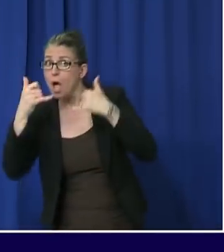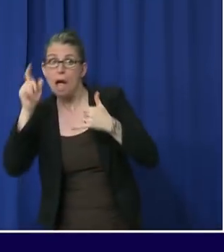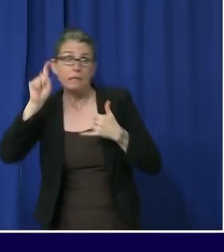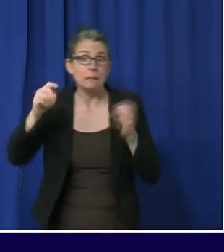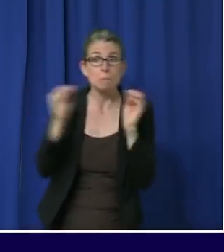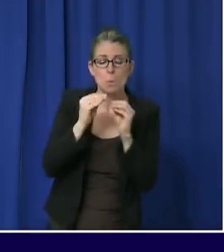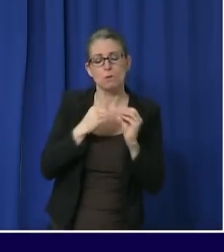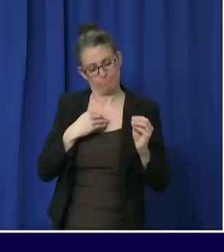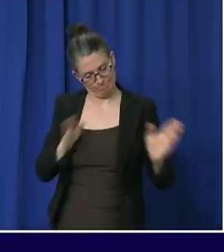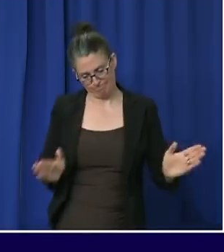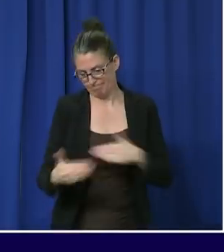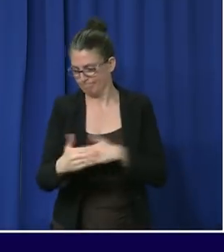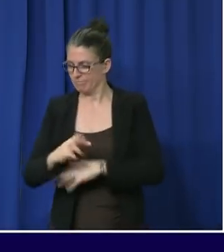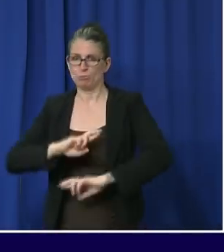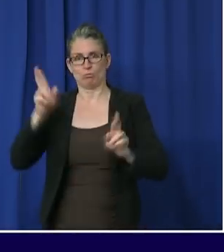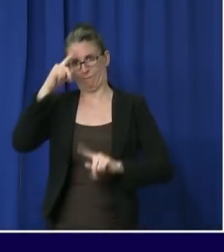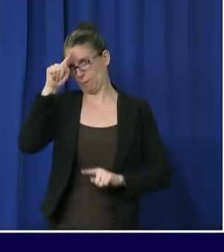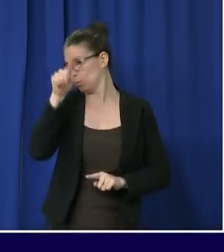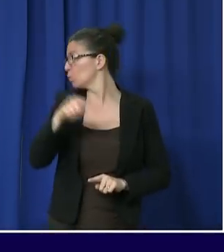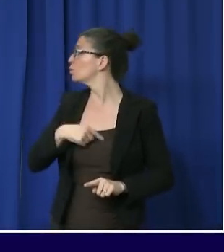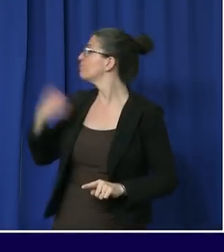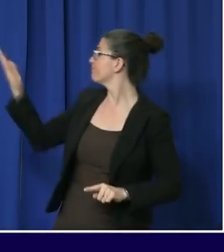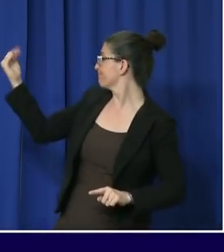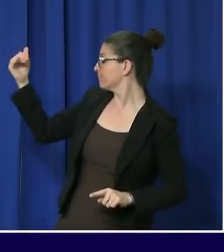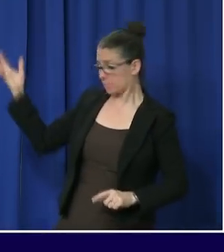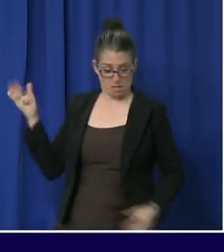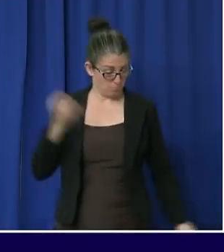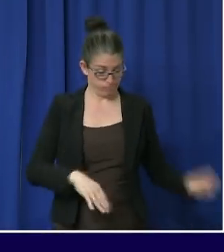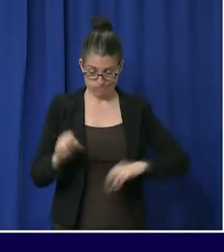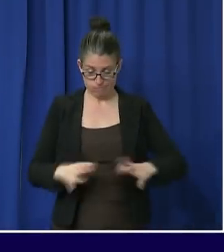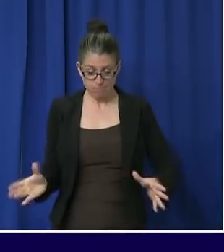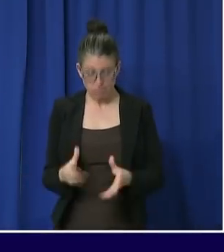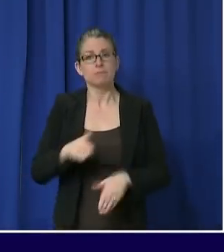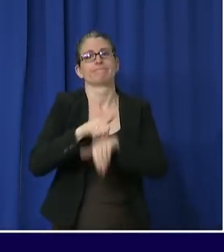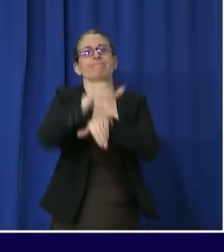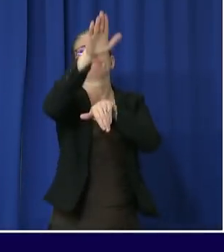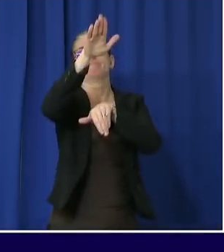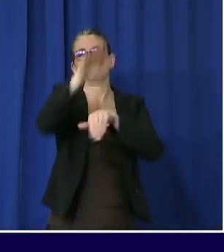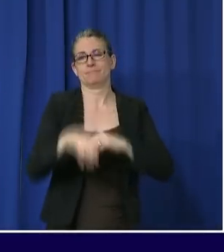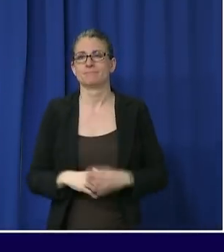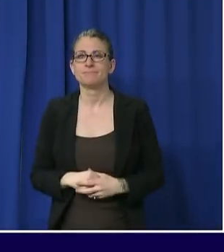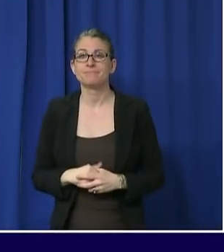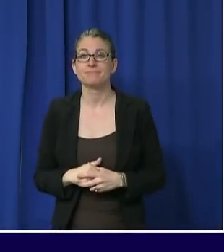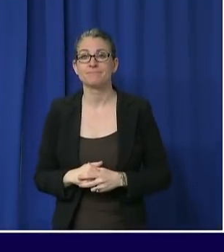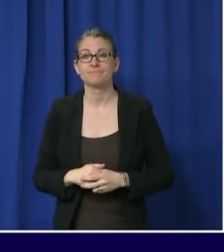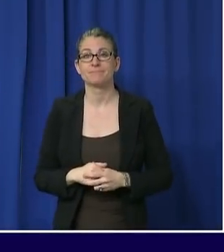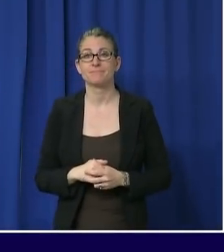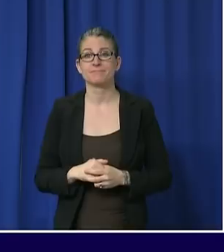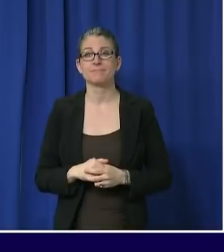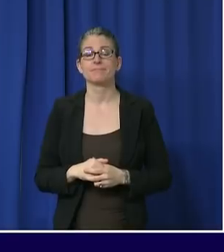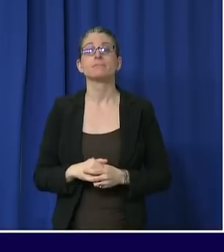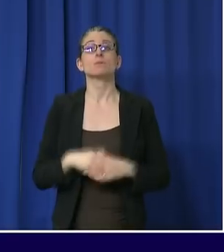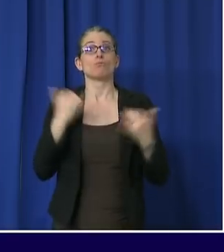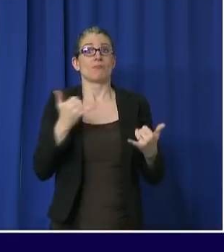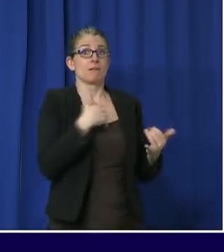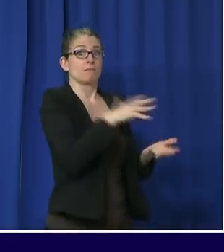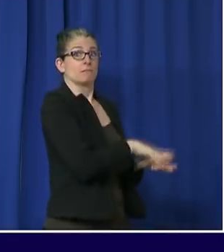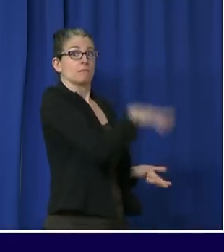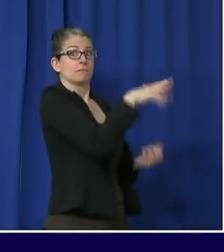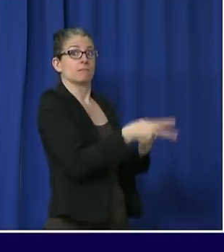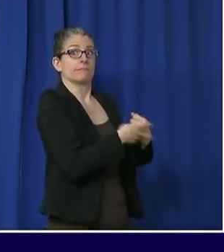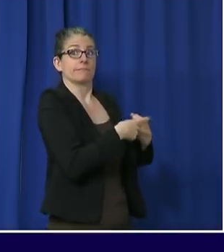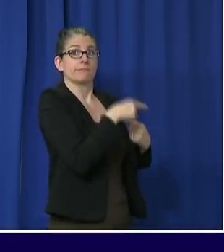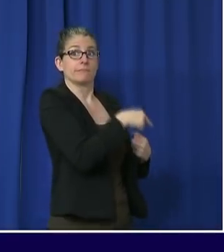In terms of the vital statistics on hand, right now across the state there are 307